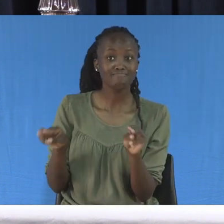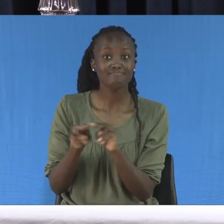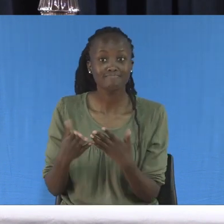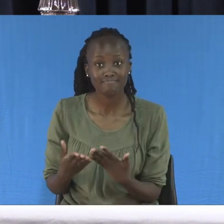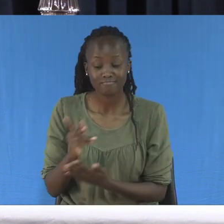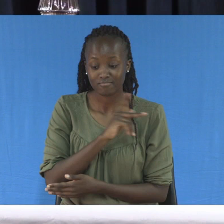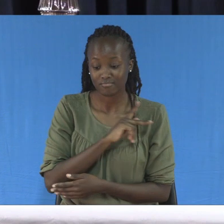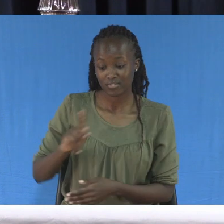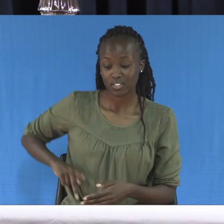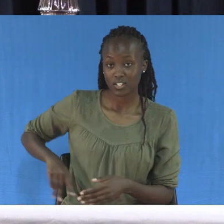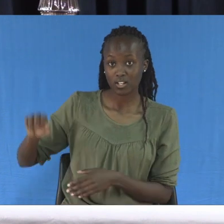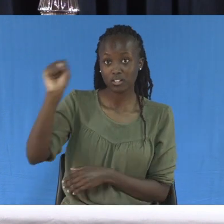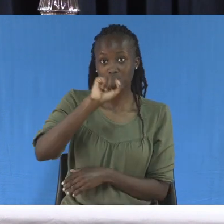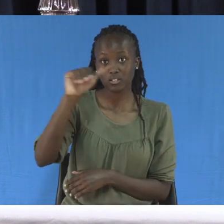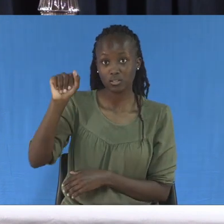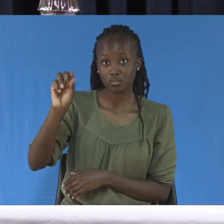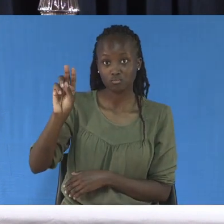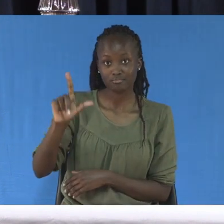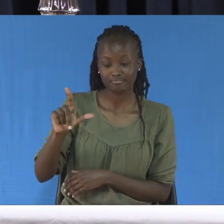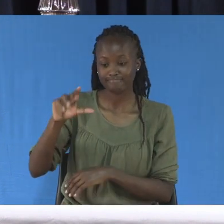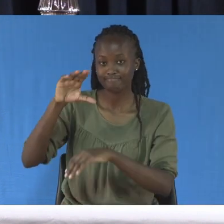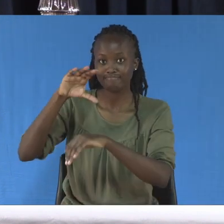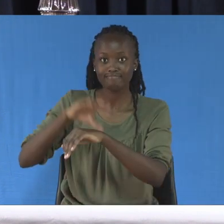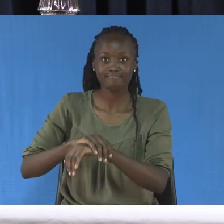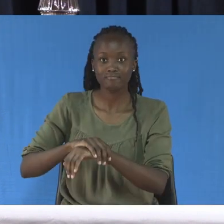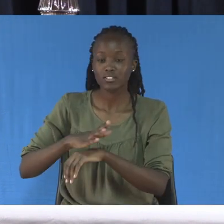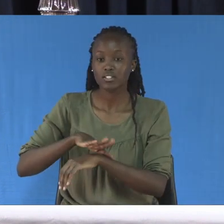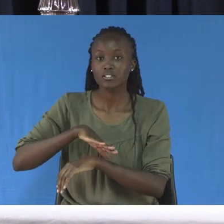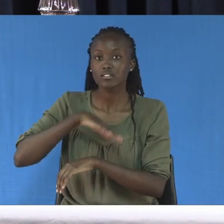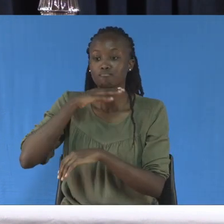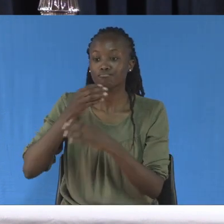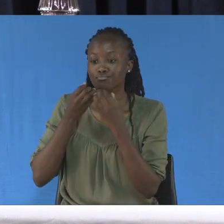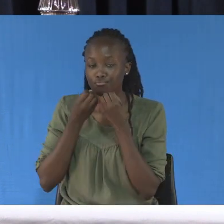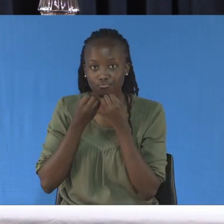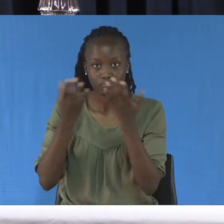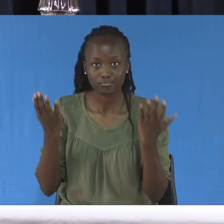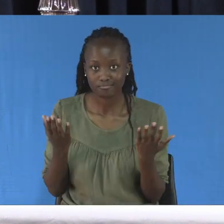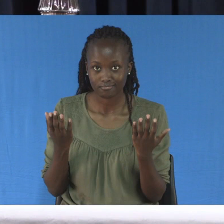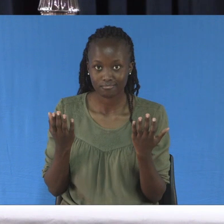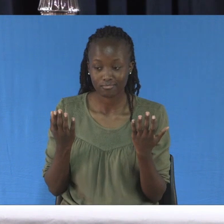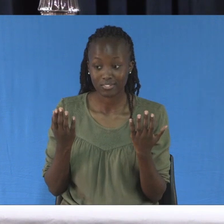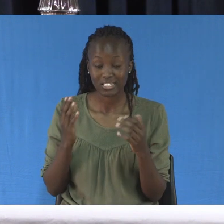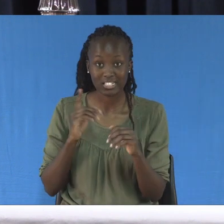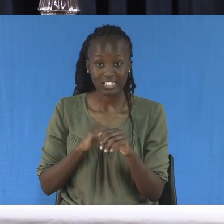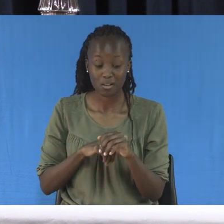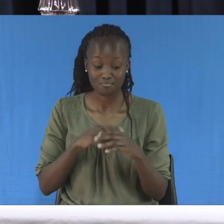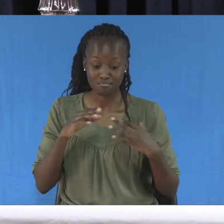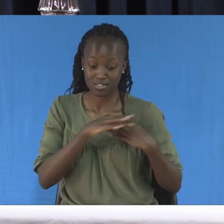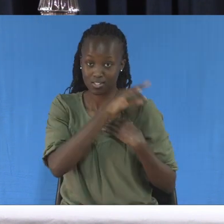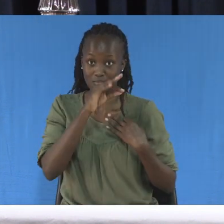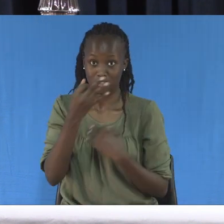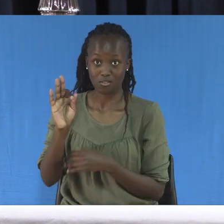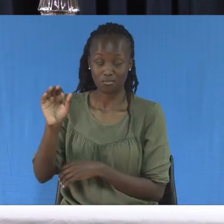Saul received his death penalty sentence when the ghost